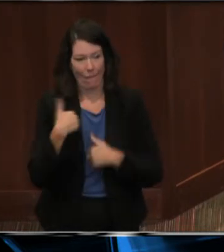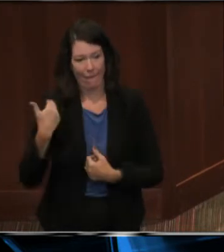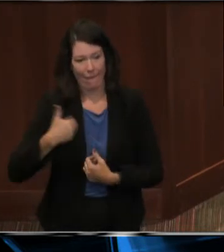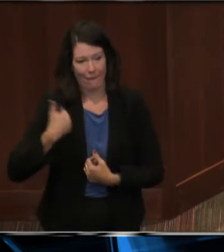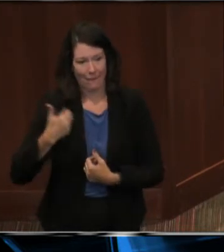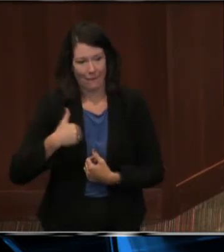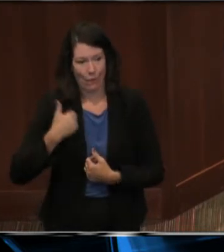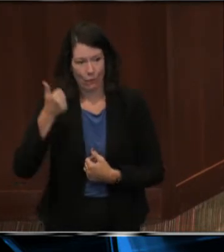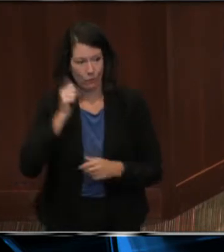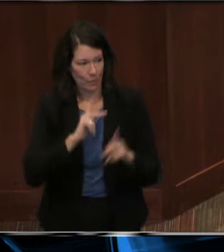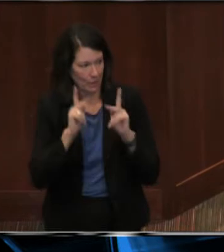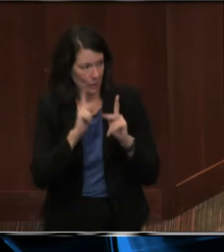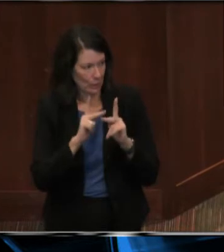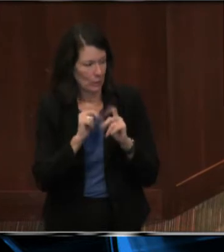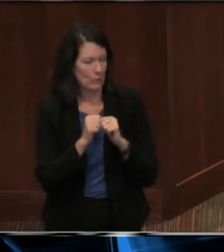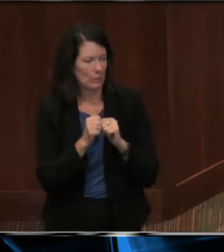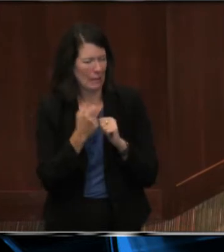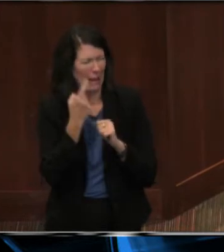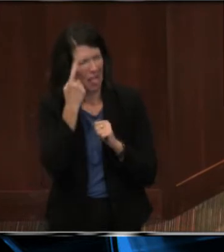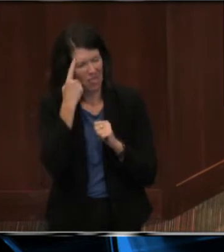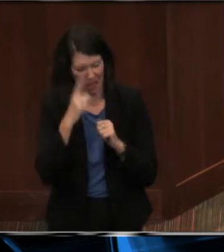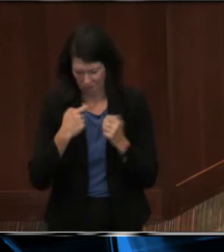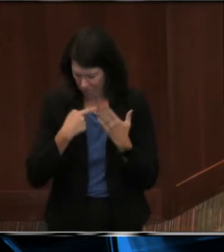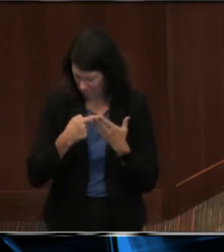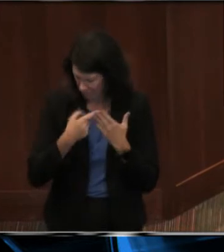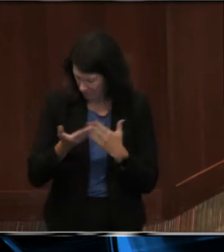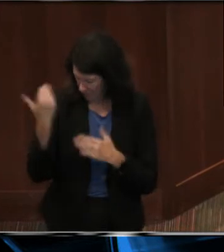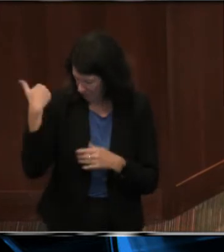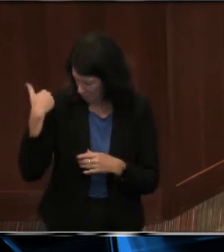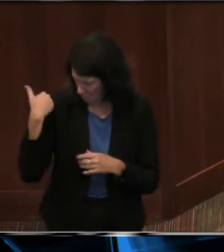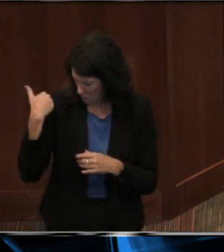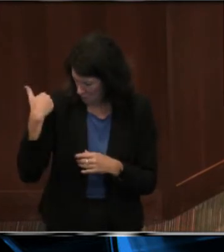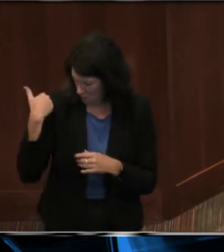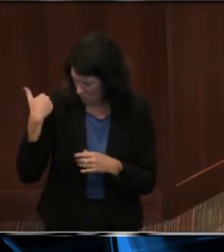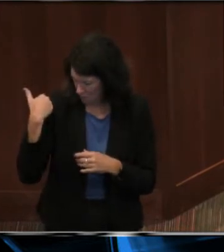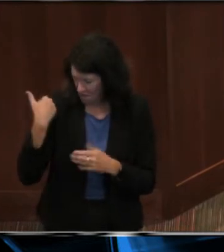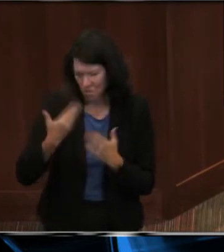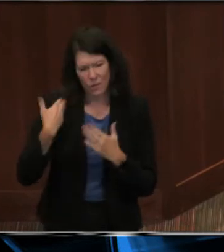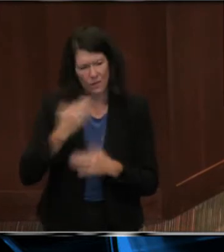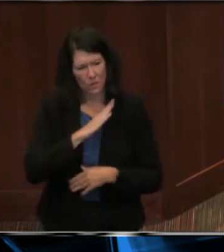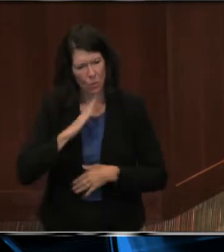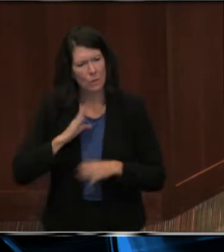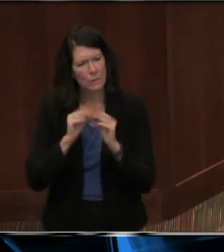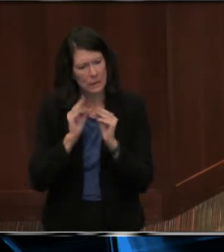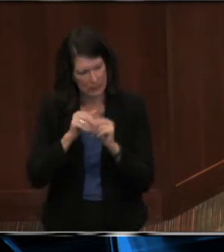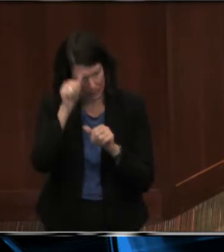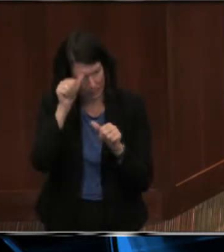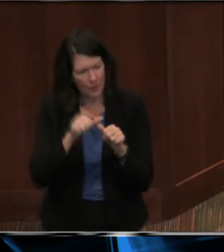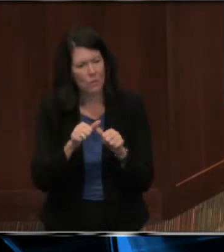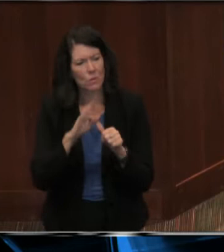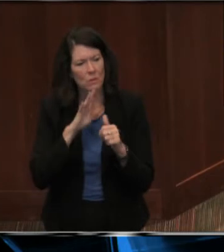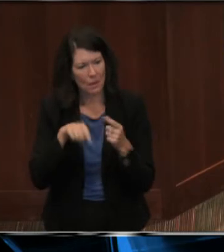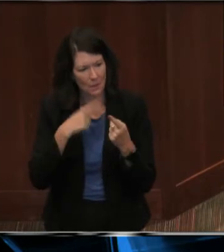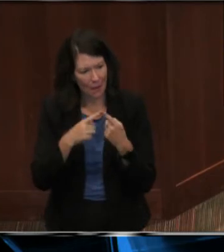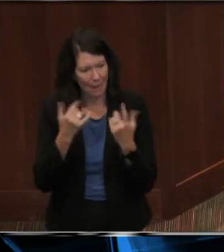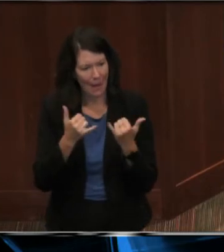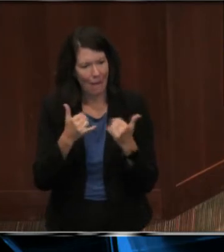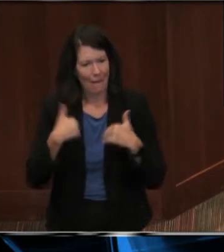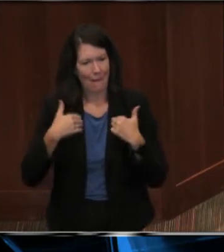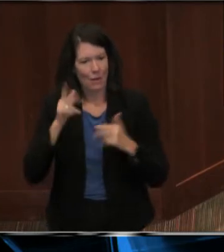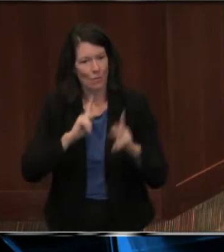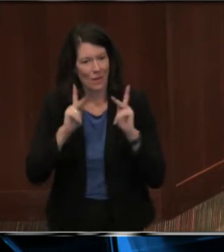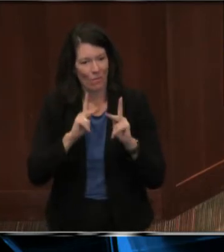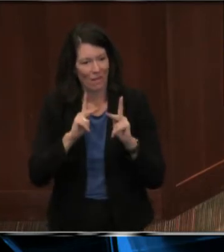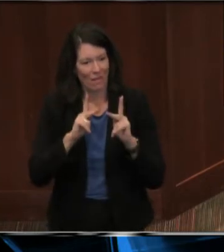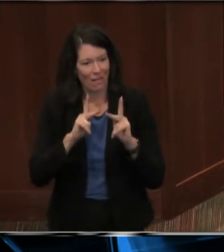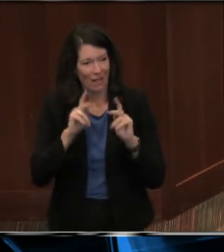and there is, I think we talked about this at a previous board meeting. I know that we've talked about that this